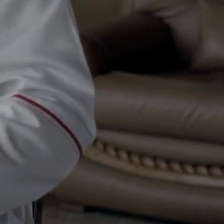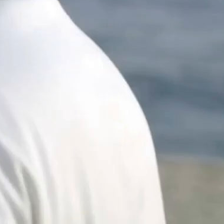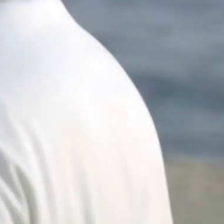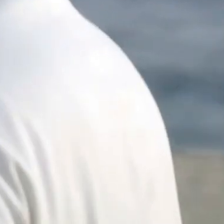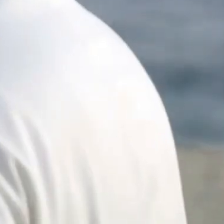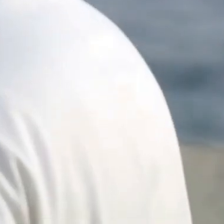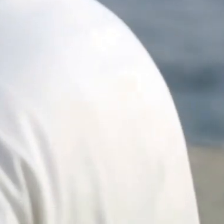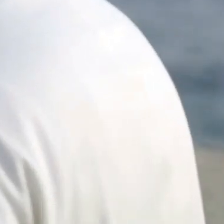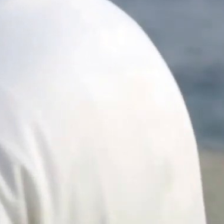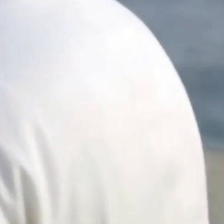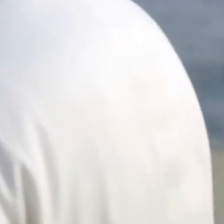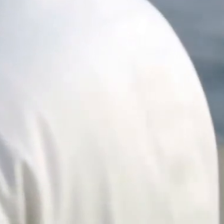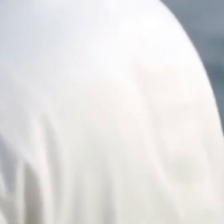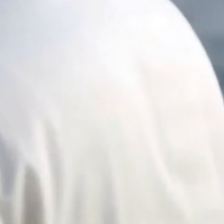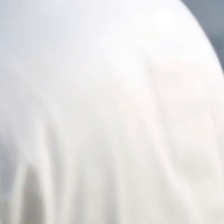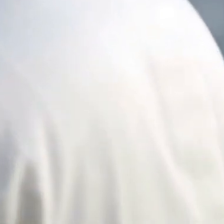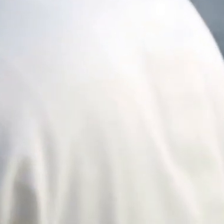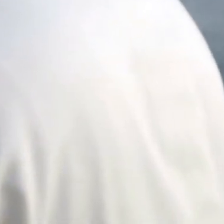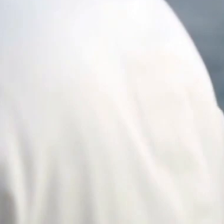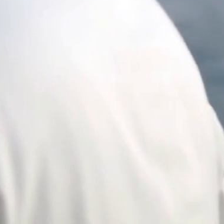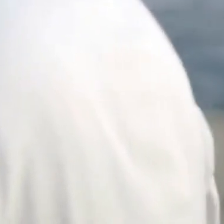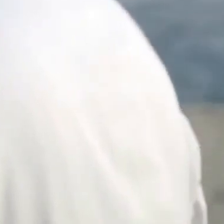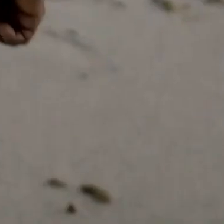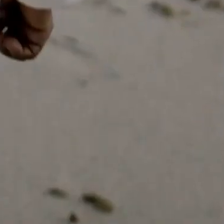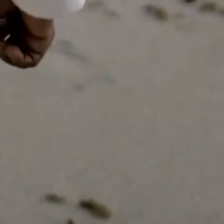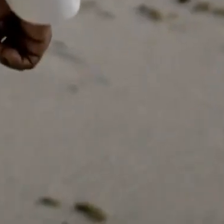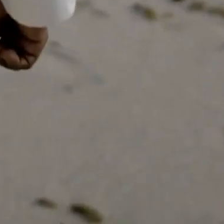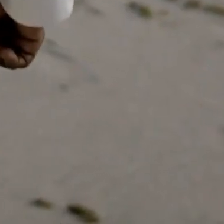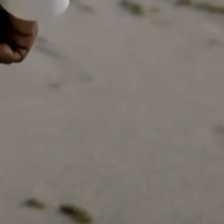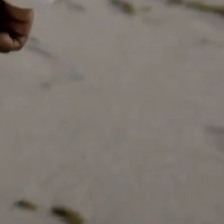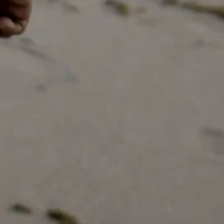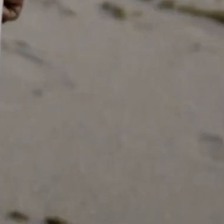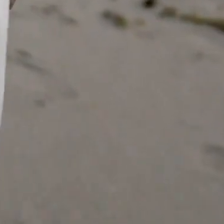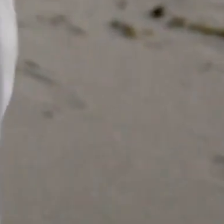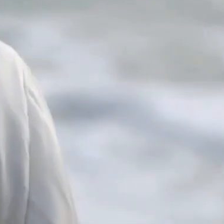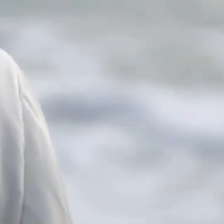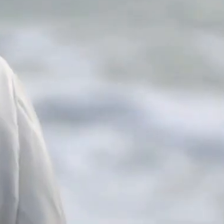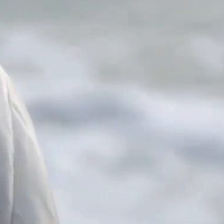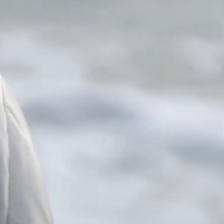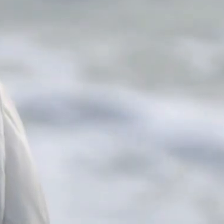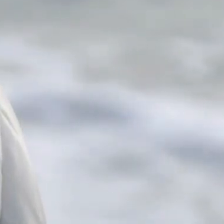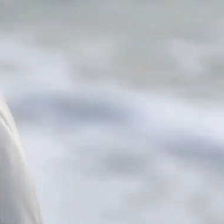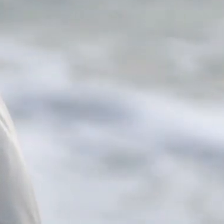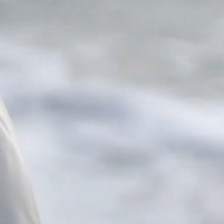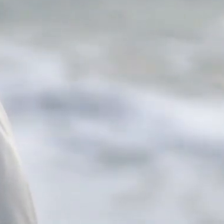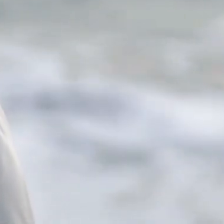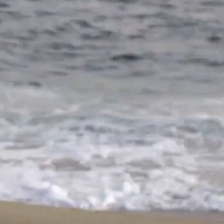give you time to finish your studies, but I was just in the first semester of the first year. So it actually came to me as a